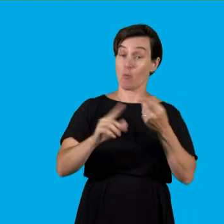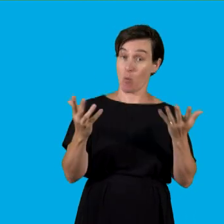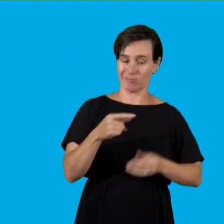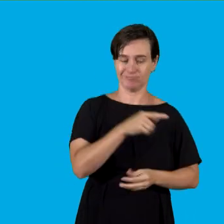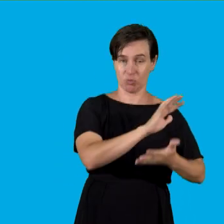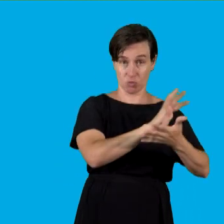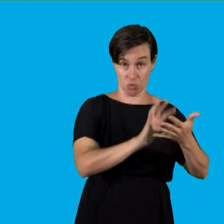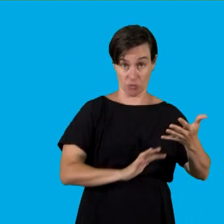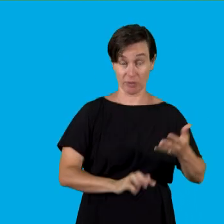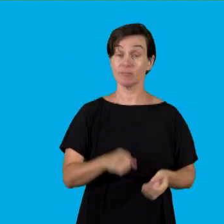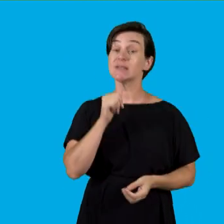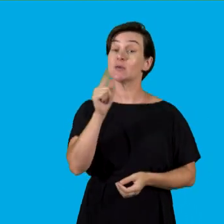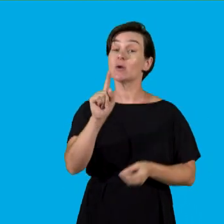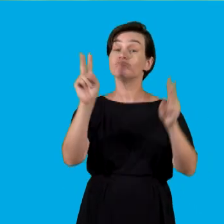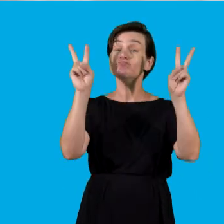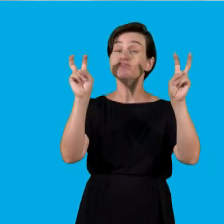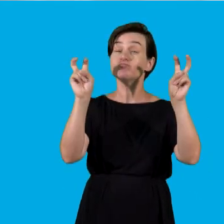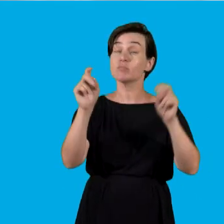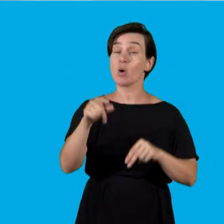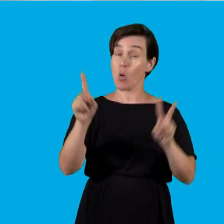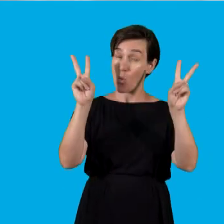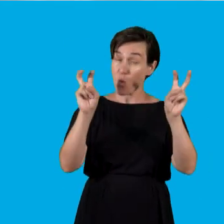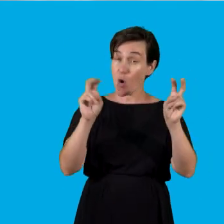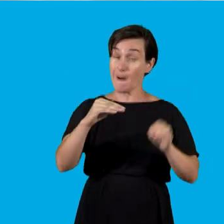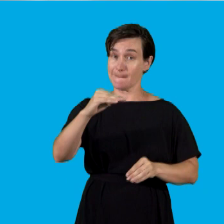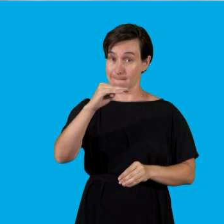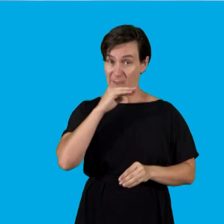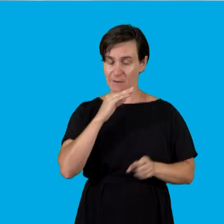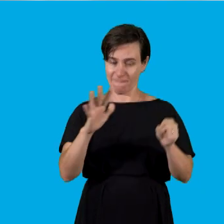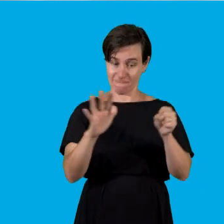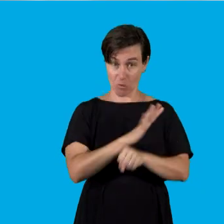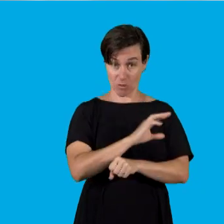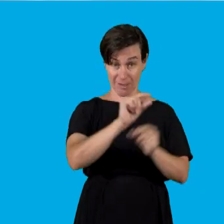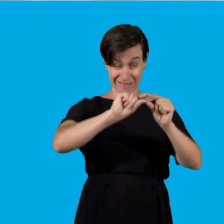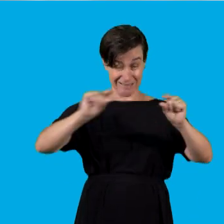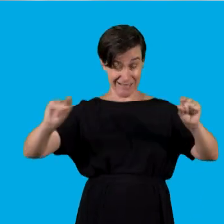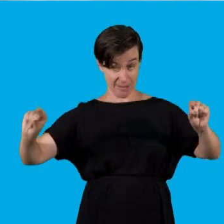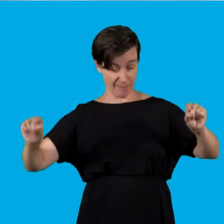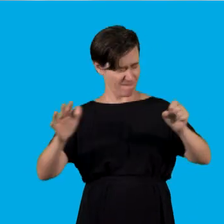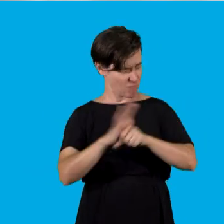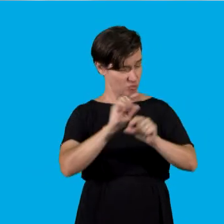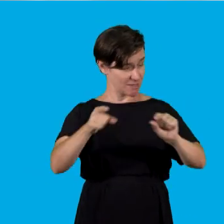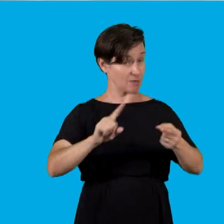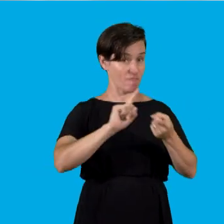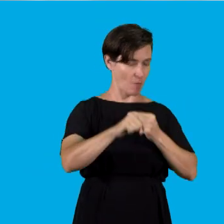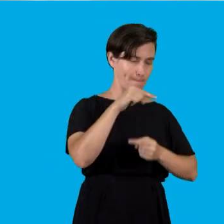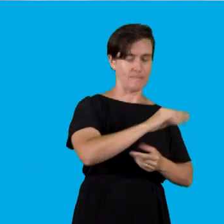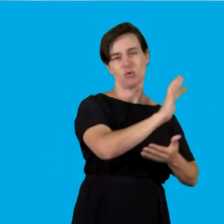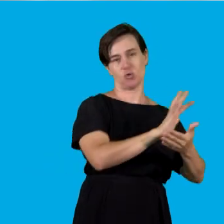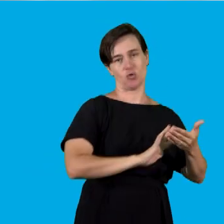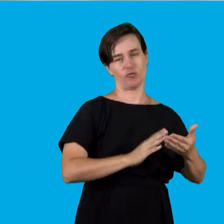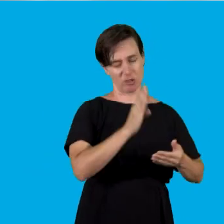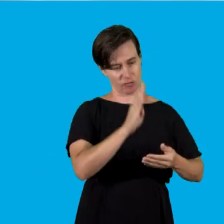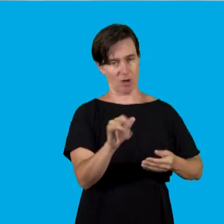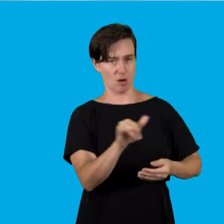scenario. So obviously when you have to quote, you need to take the sentence from the beginning up until the end, because already